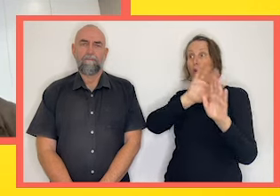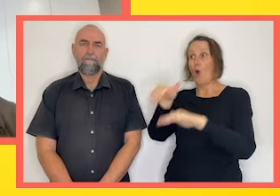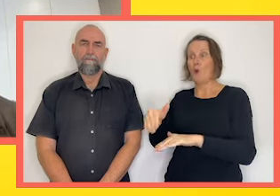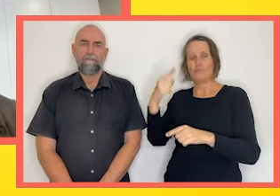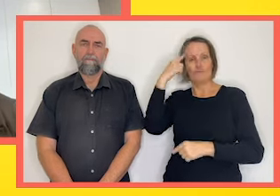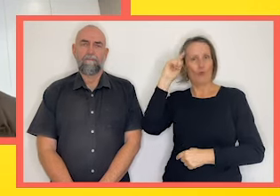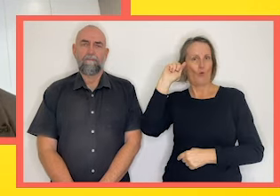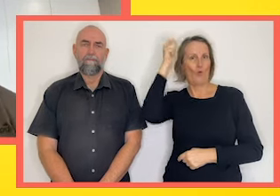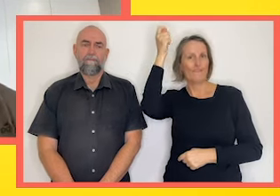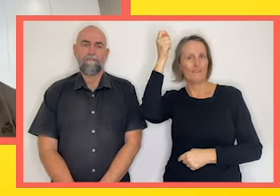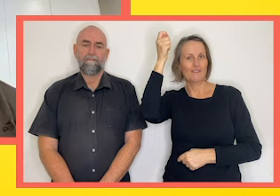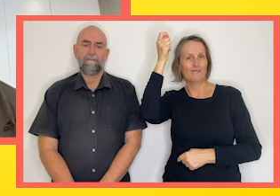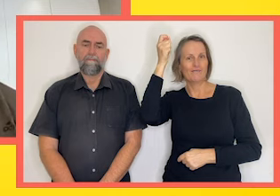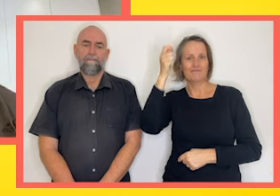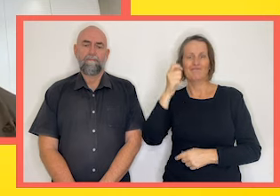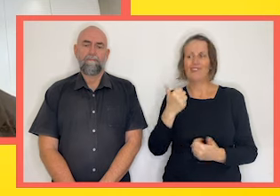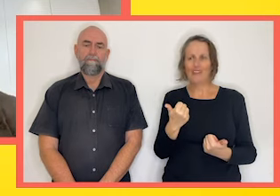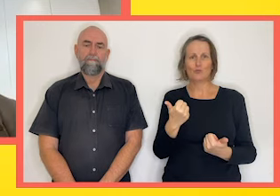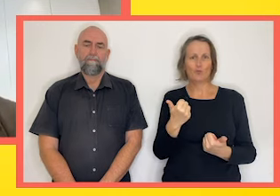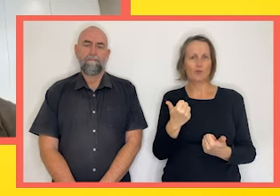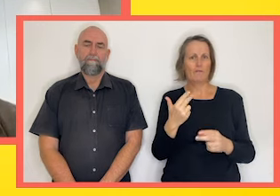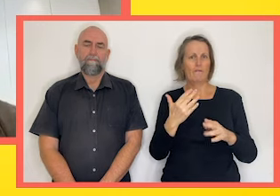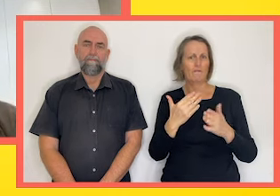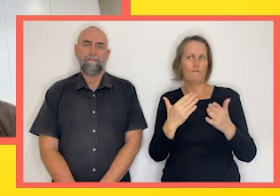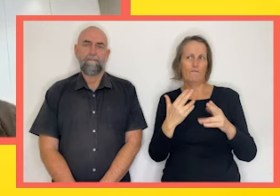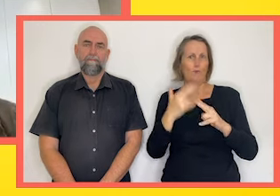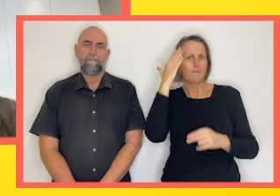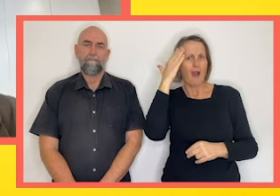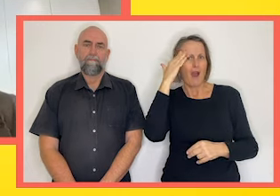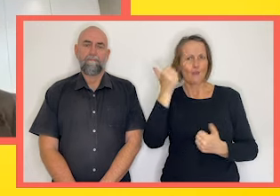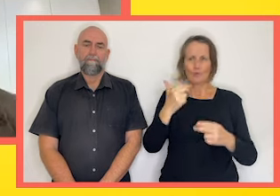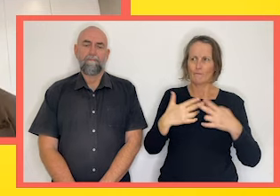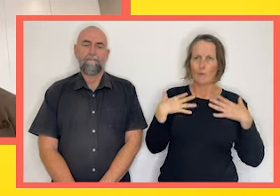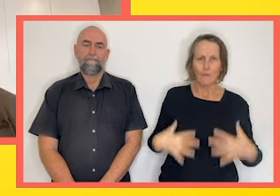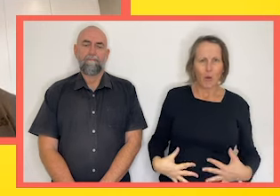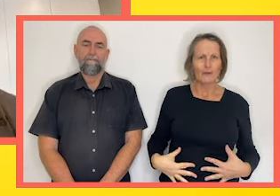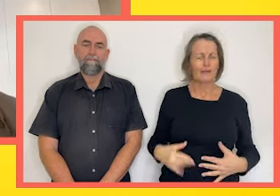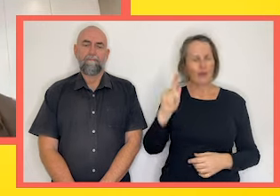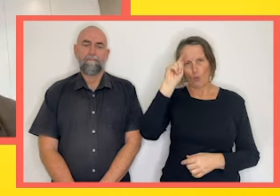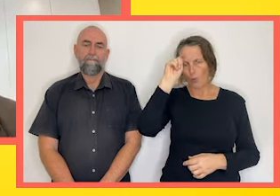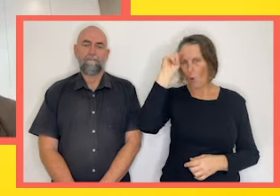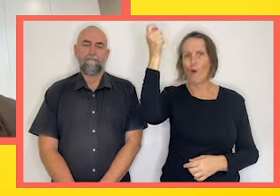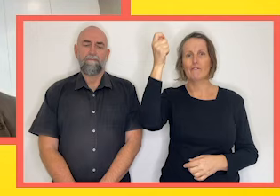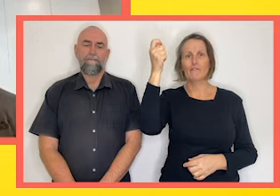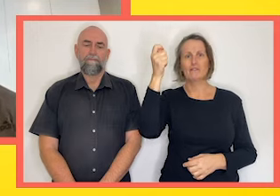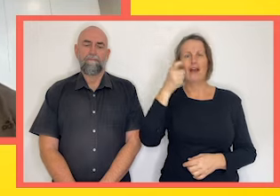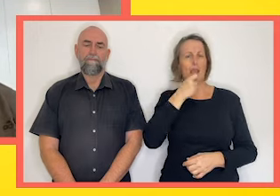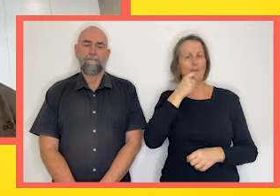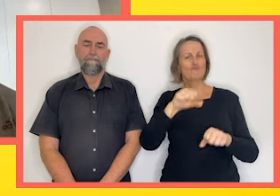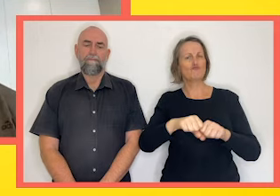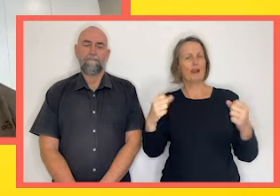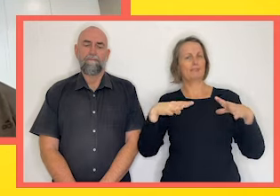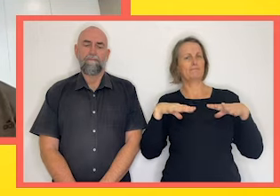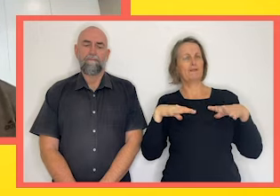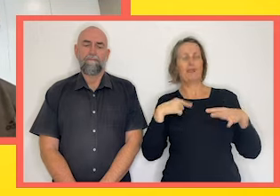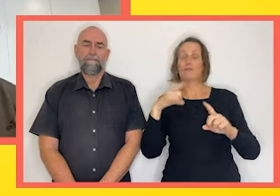talk about or do anything to do with swimming, which can be really mentally and physically refreshing, which I love. Having a break from your sport, I think, is super